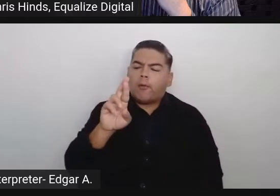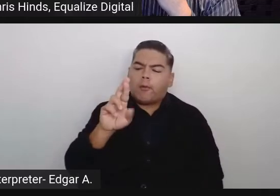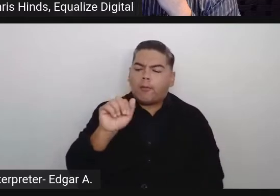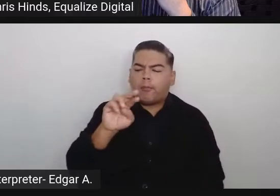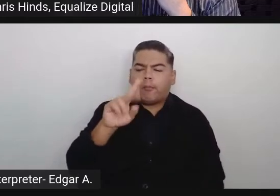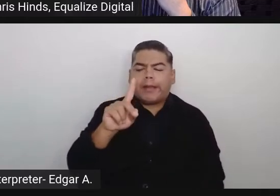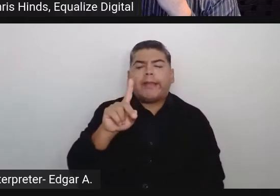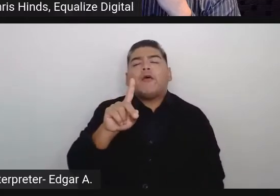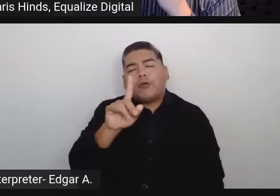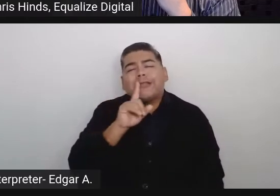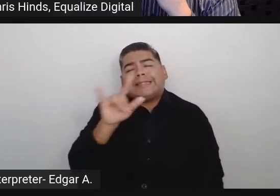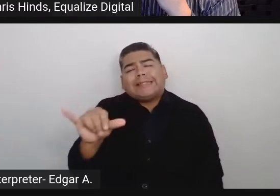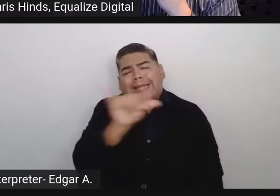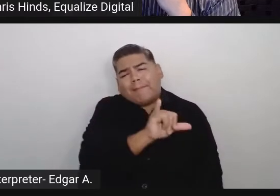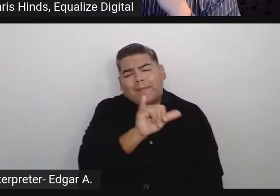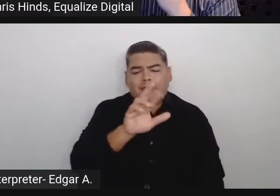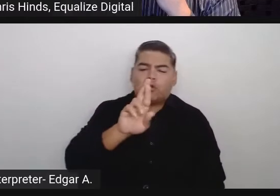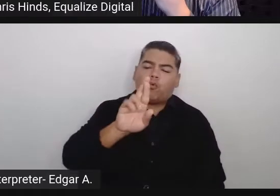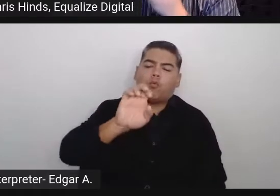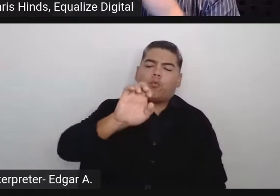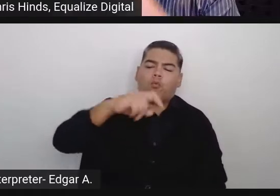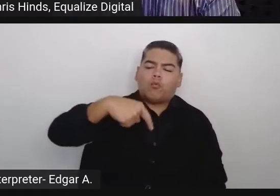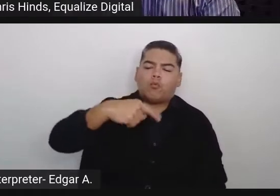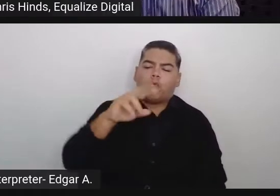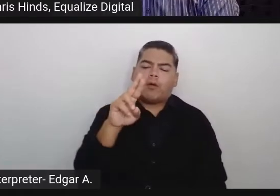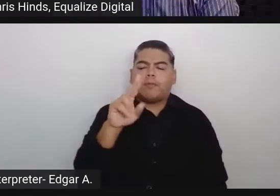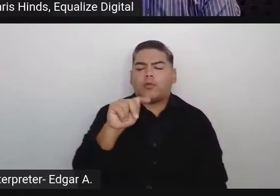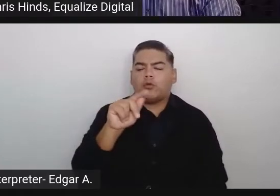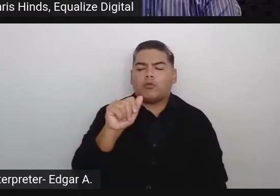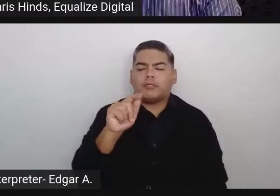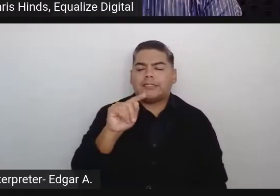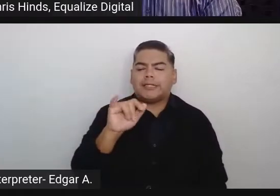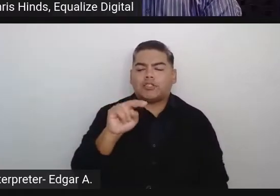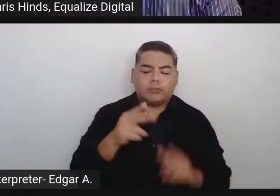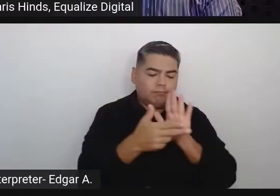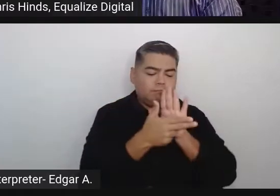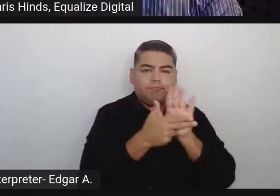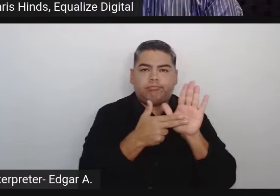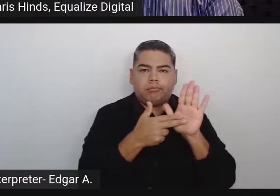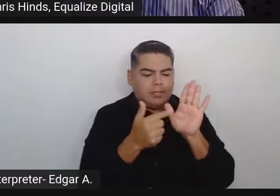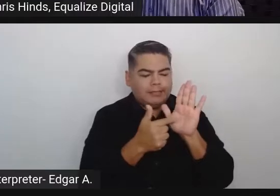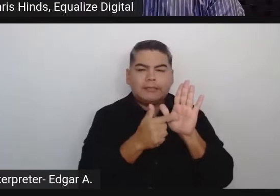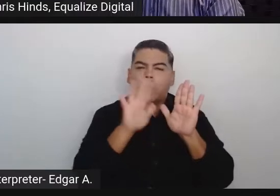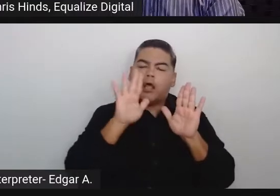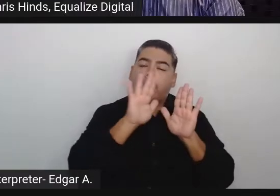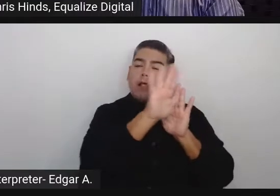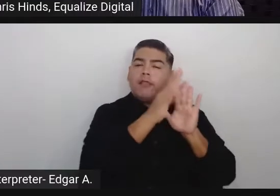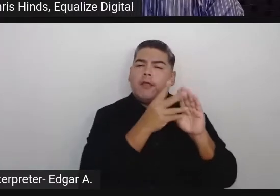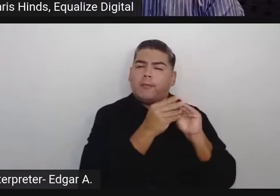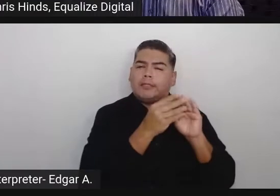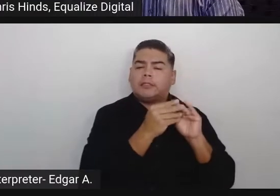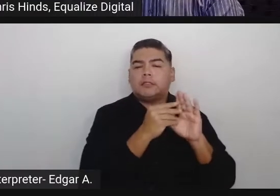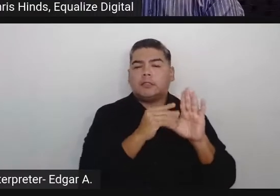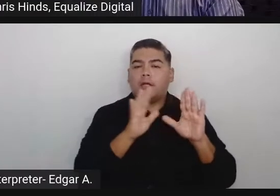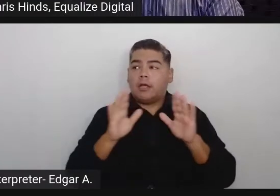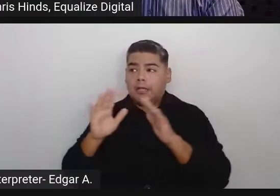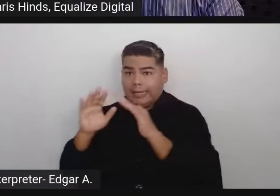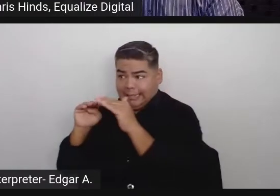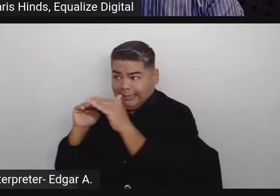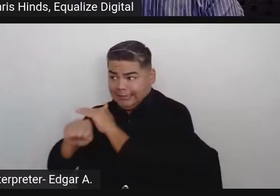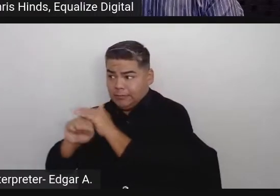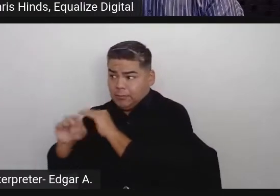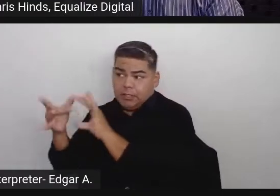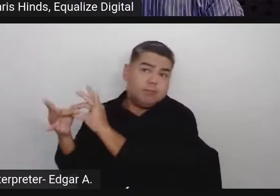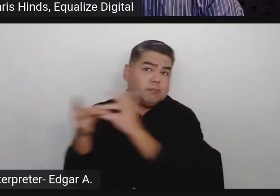just visual branding, it's also like their messaging, and also like, is accessibility, is inclusiveness important to this business?